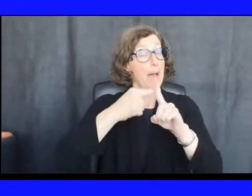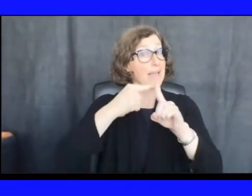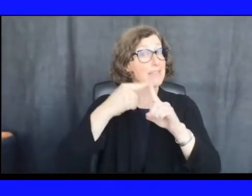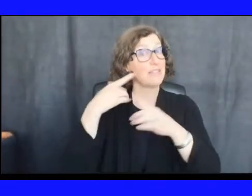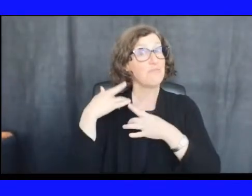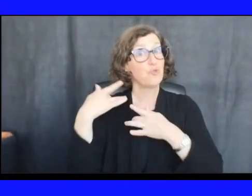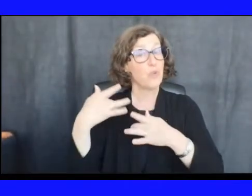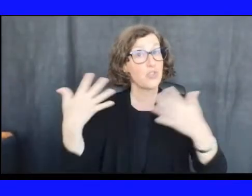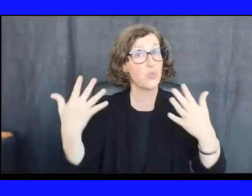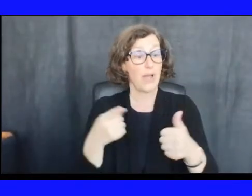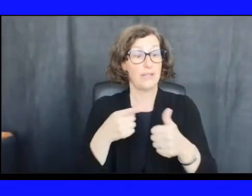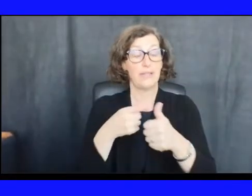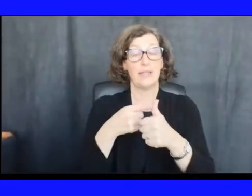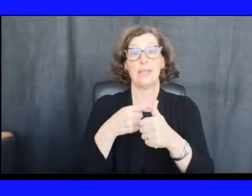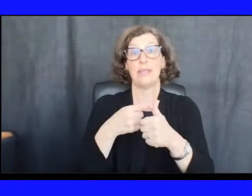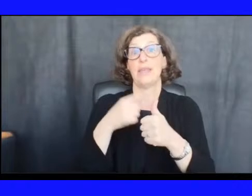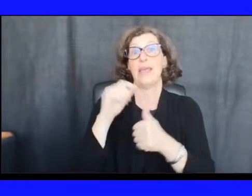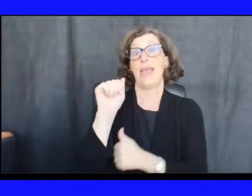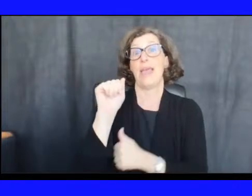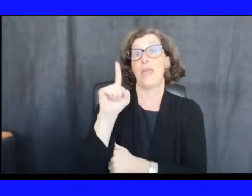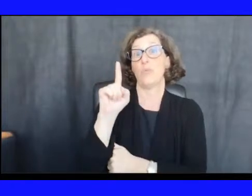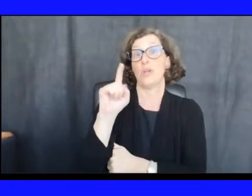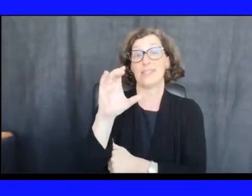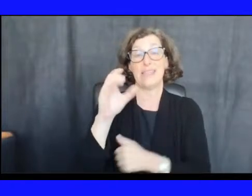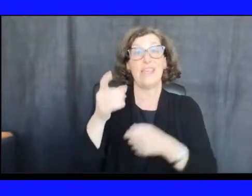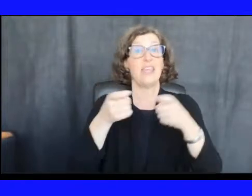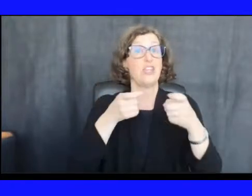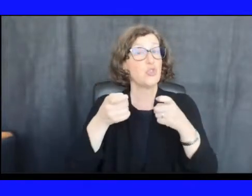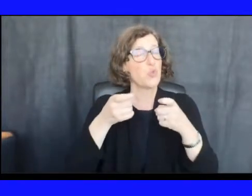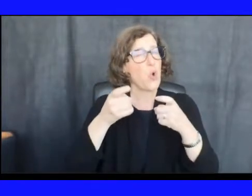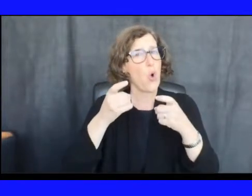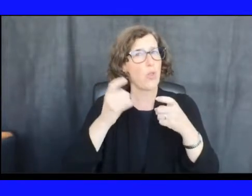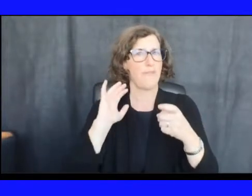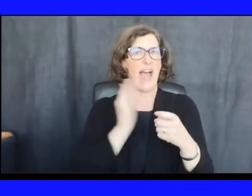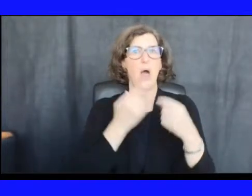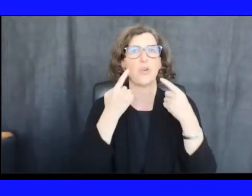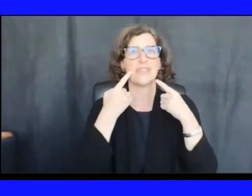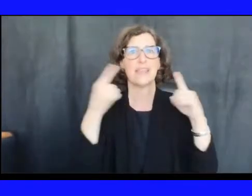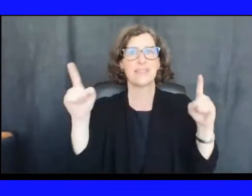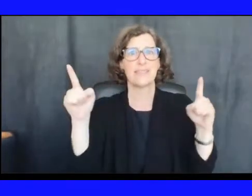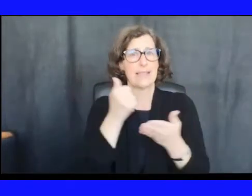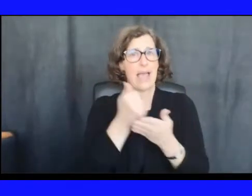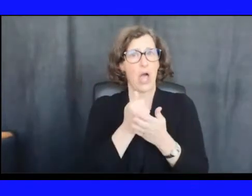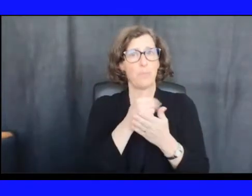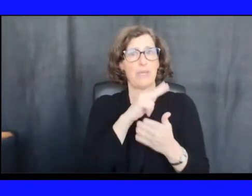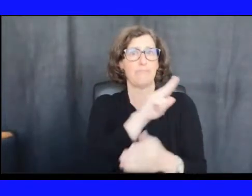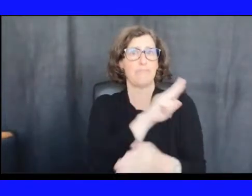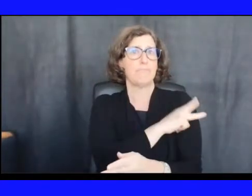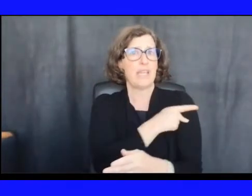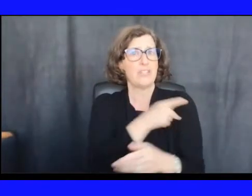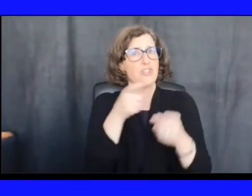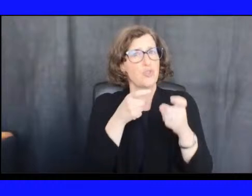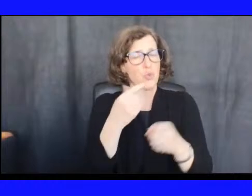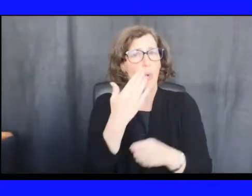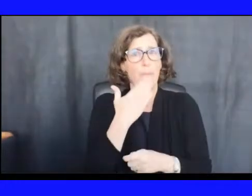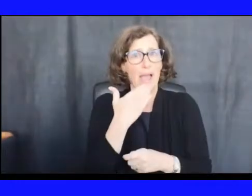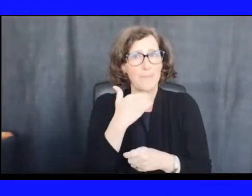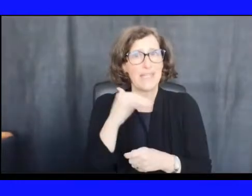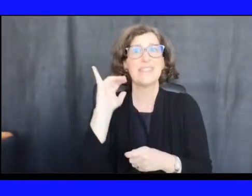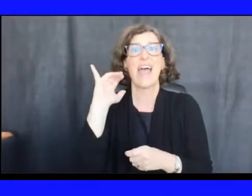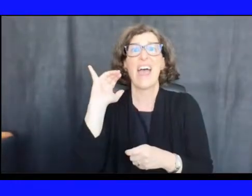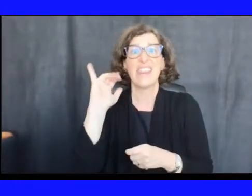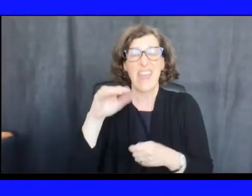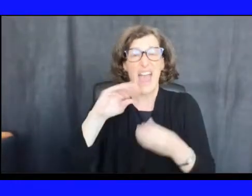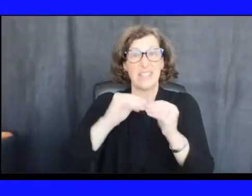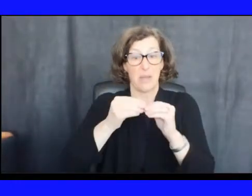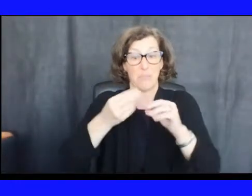care. But in this period, we had returned to it. Of course, again, now because of Omicron, we have scaled in-person ambulatory